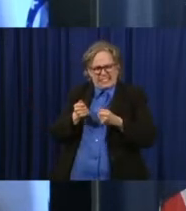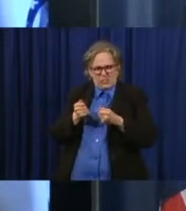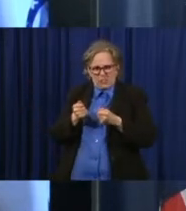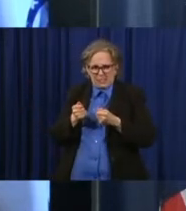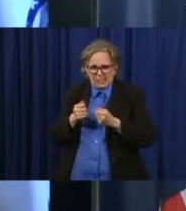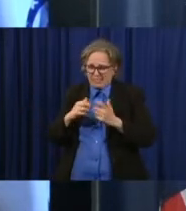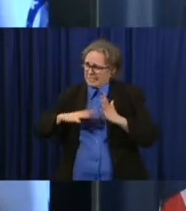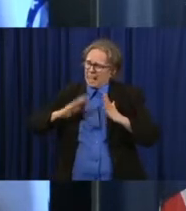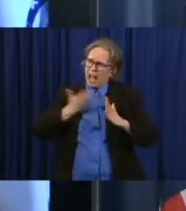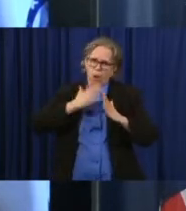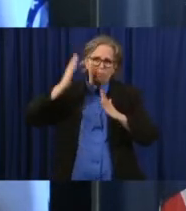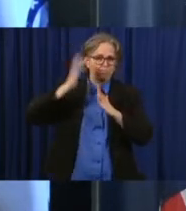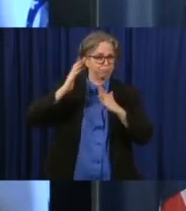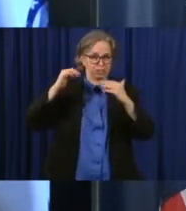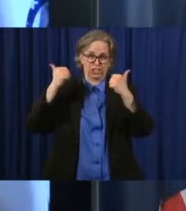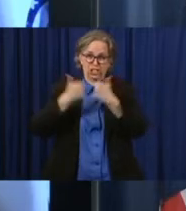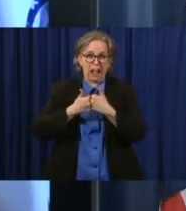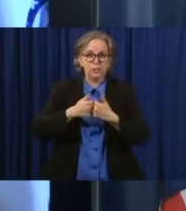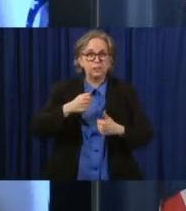Correction.